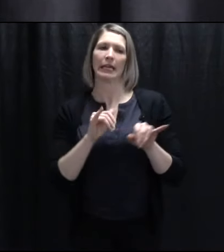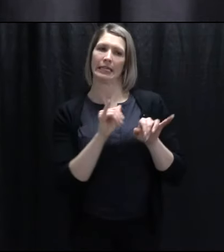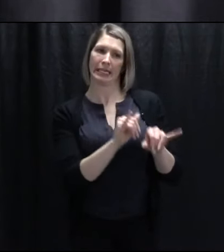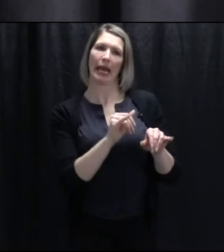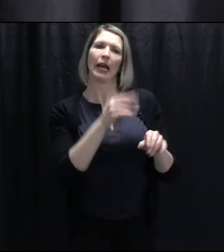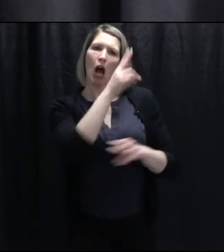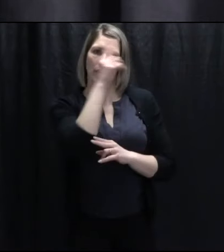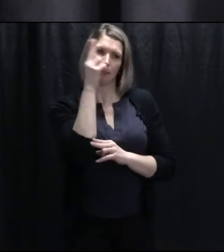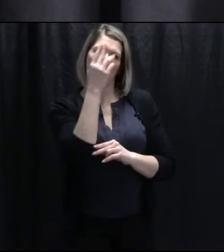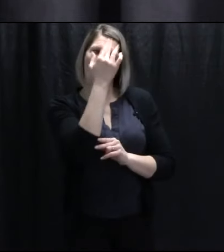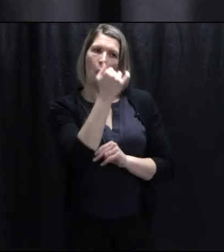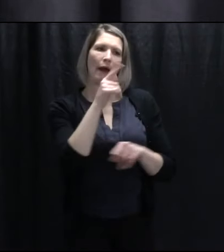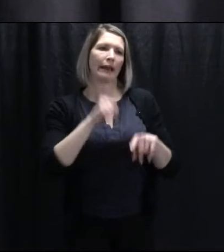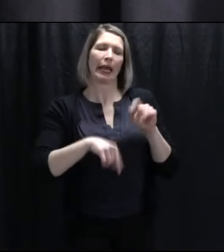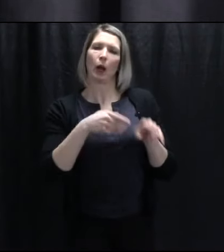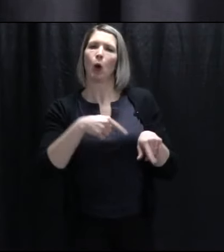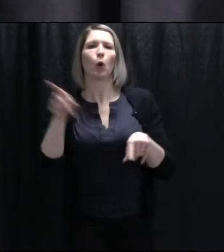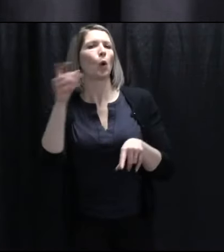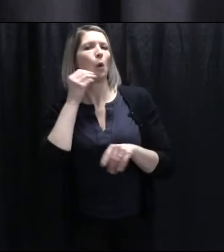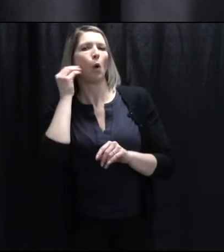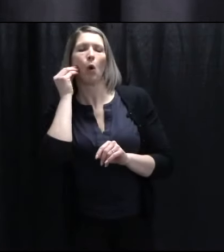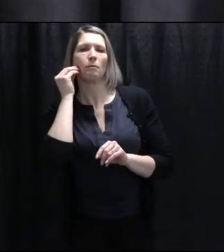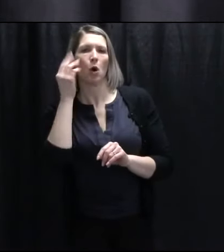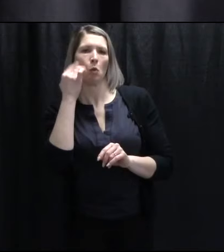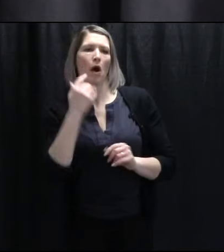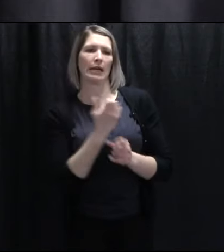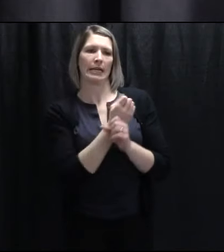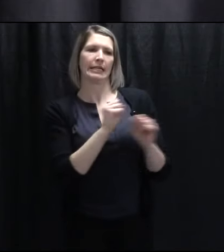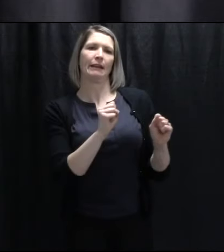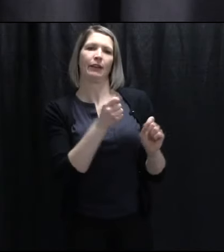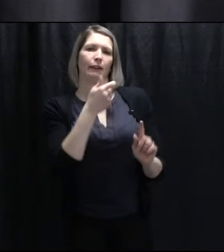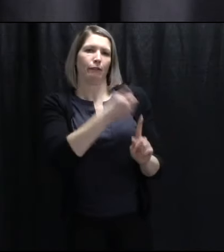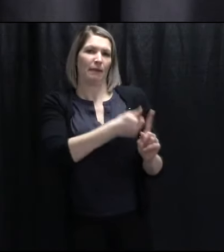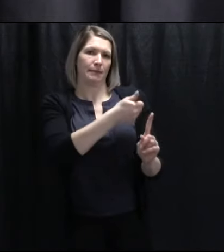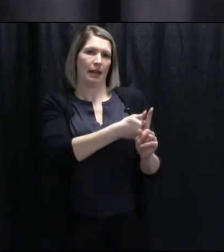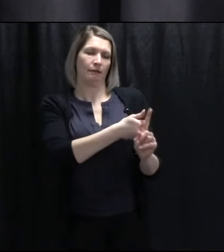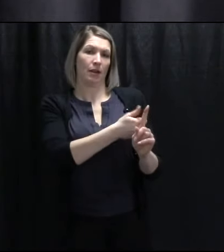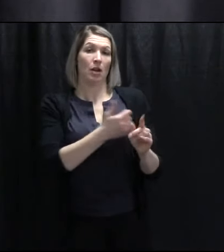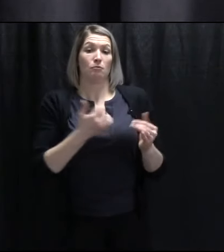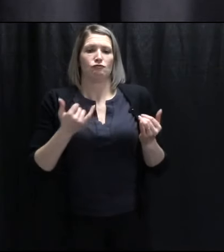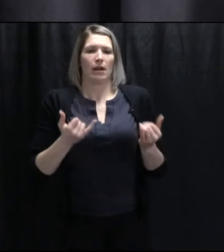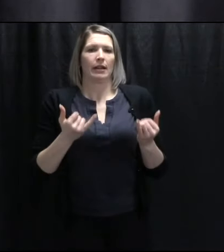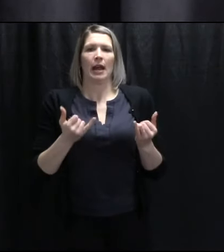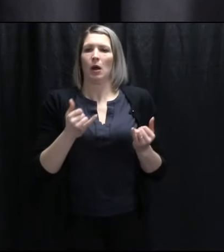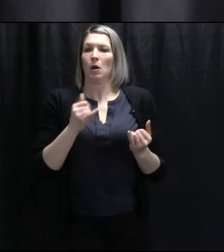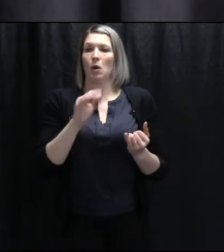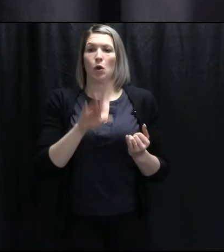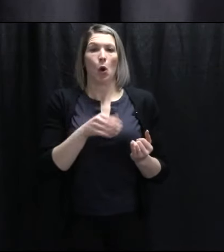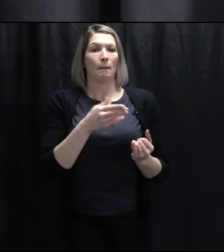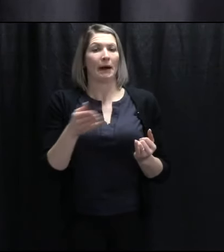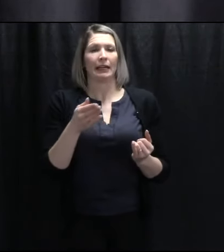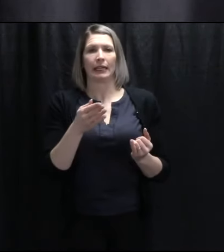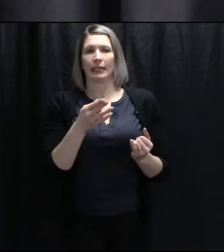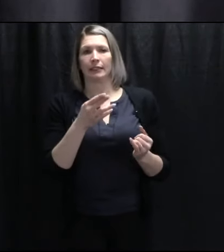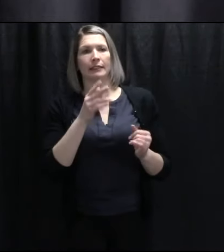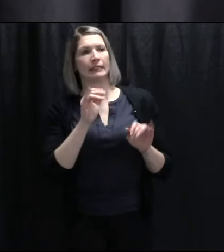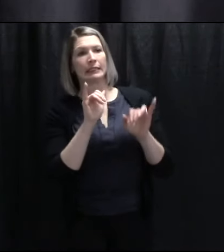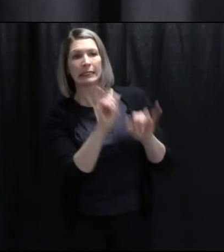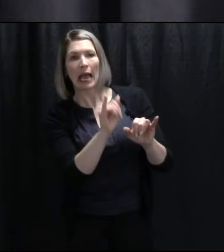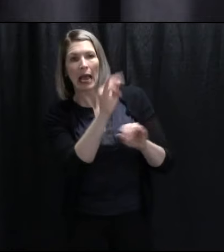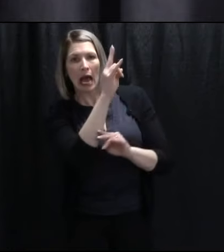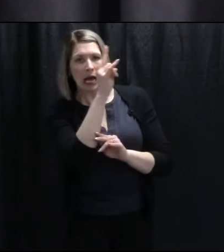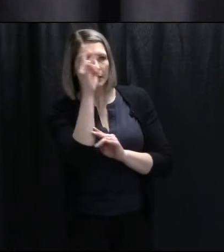units in the facility. But I must emphasize we have no individuals hospitalized across the